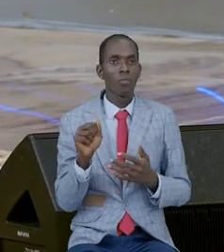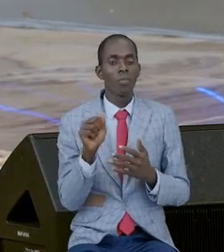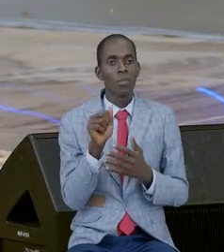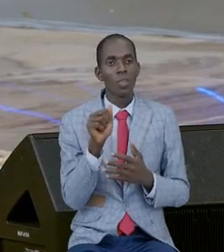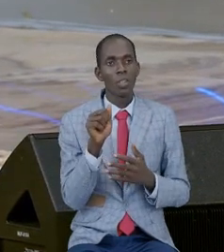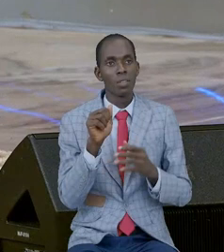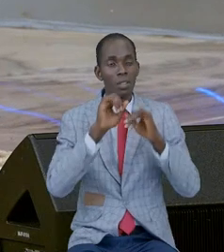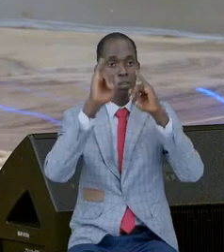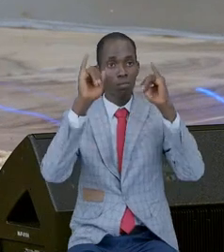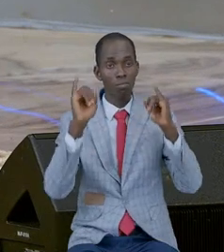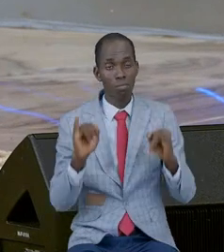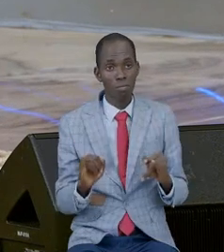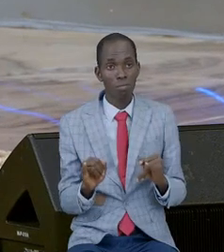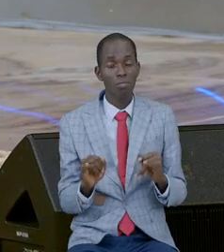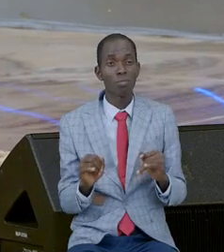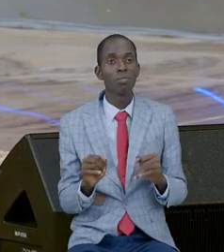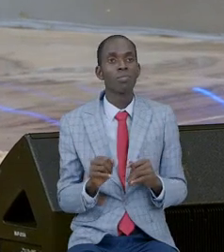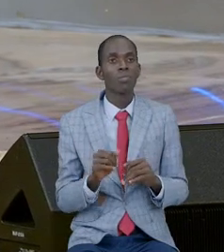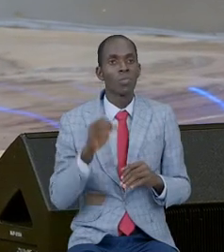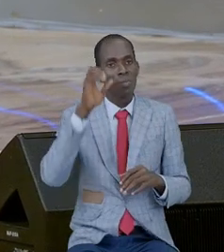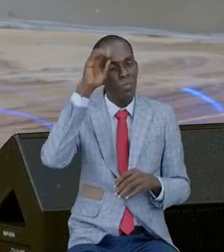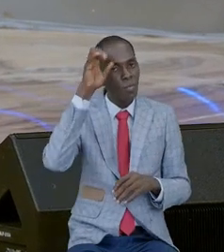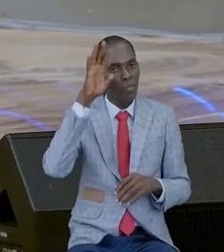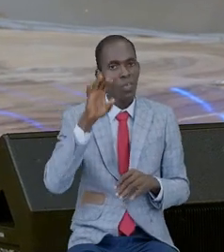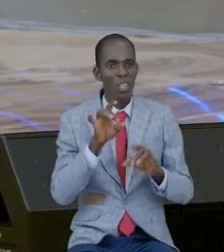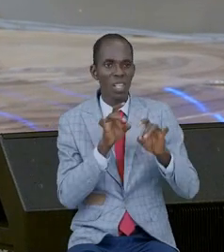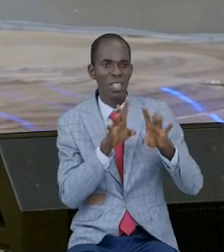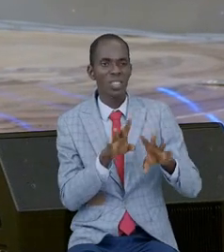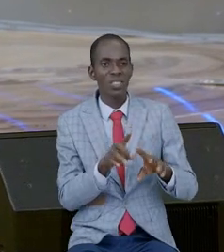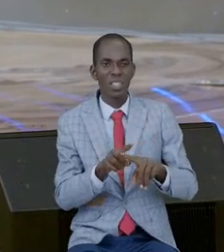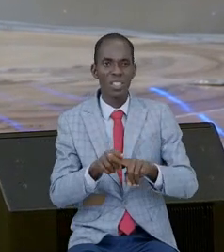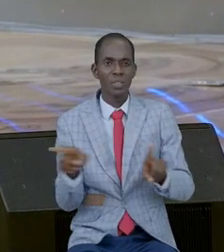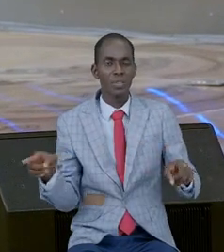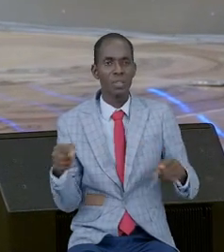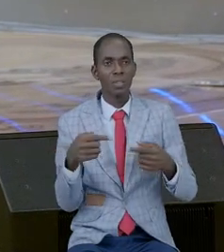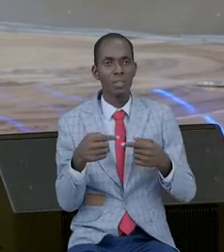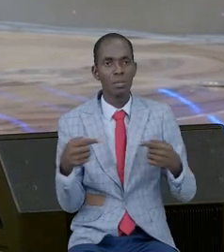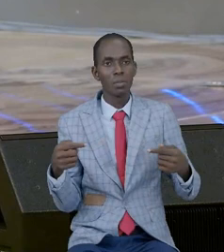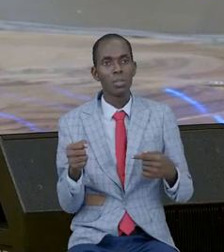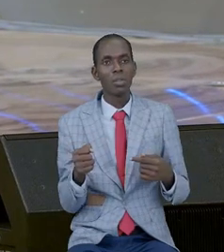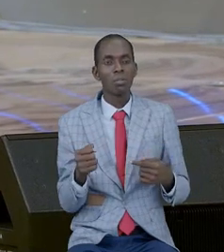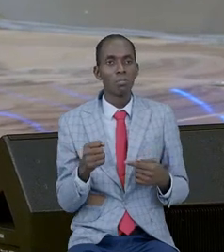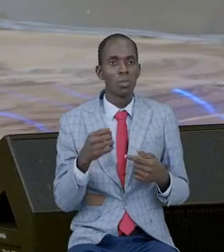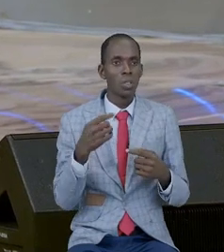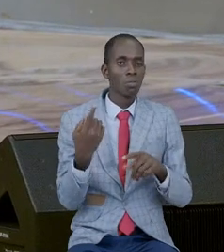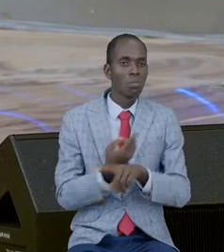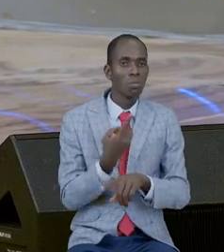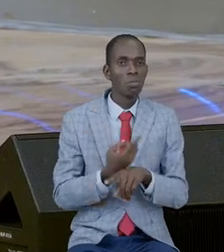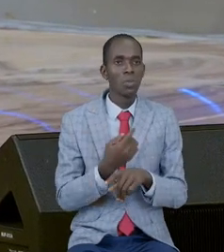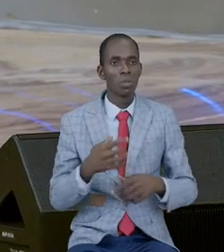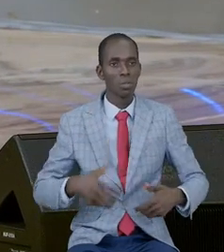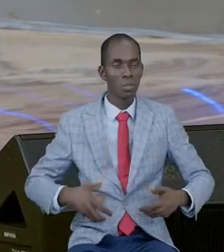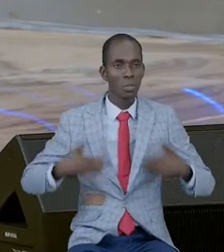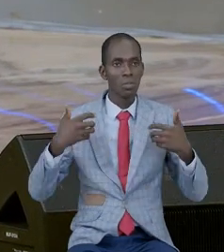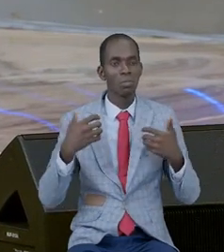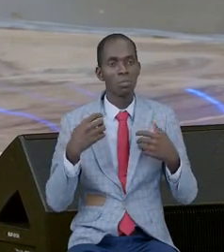crash he treats variance evolutions laws strife